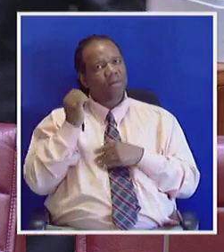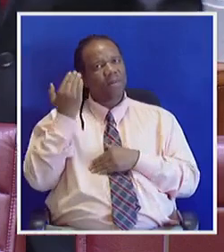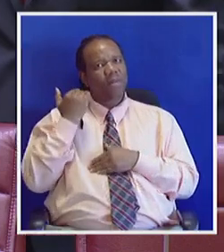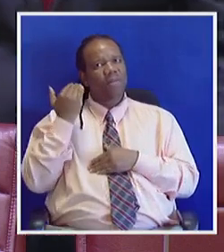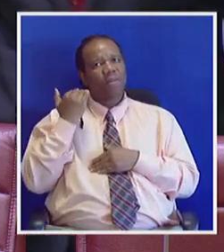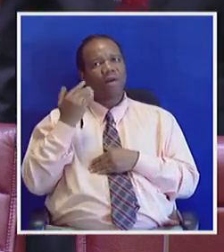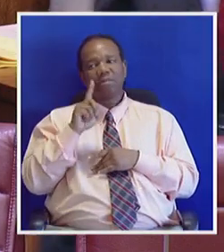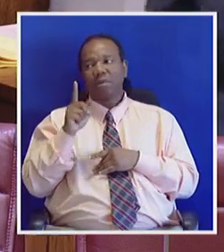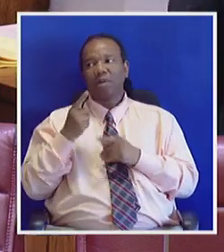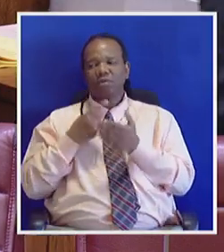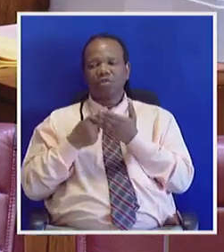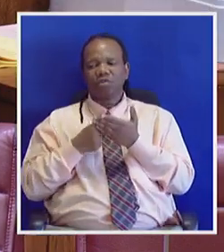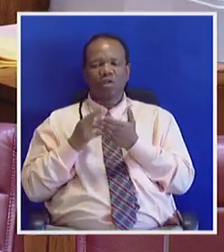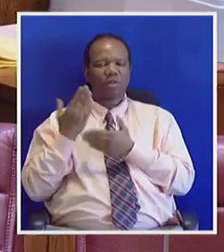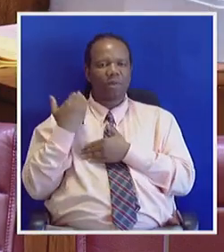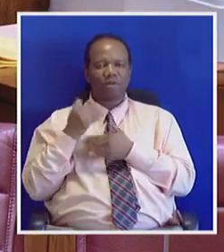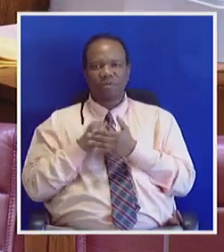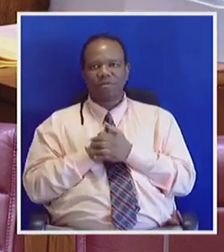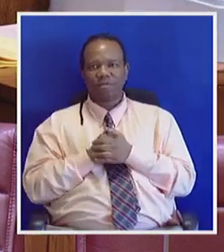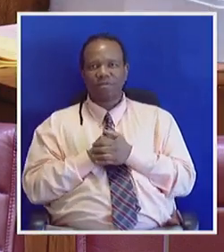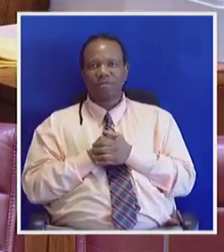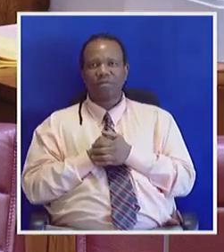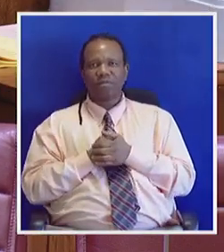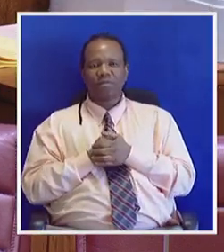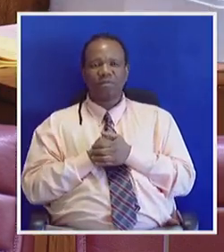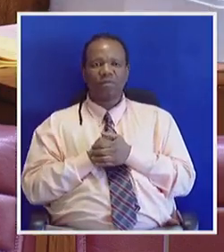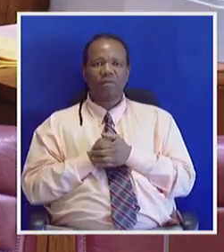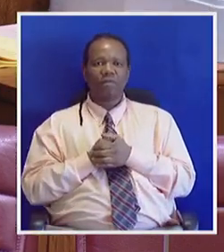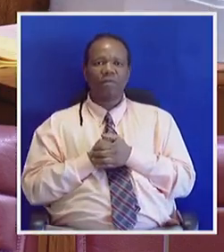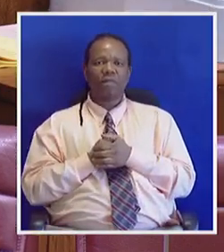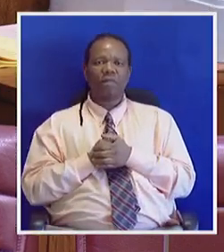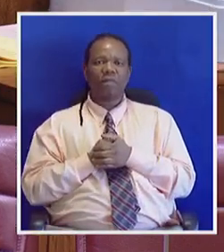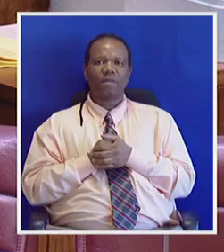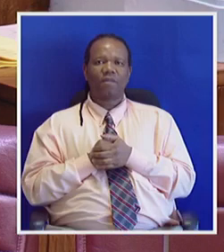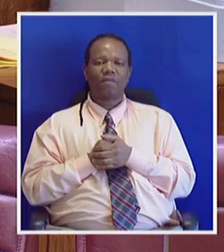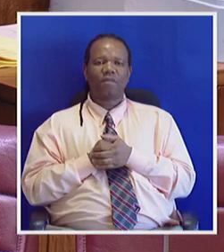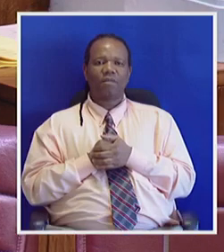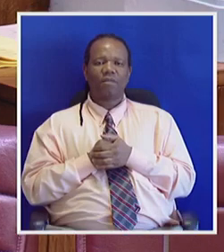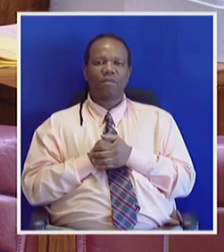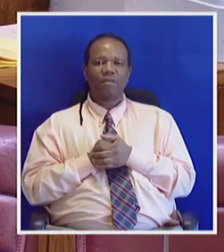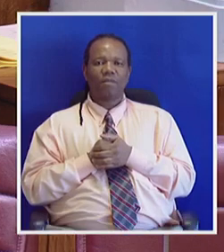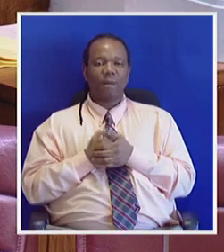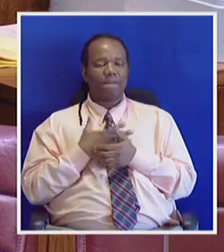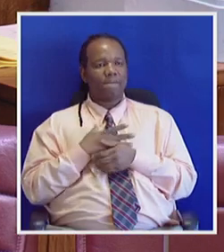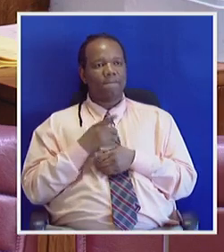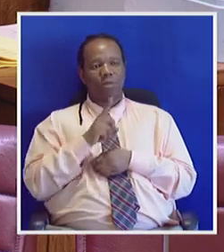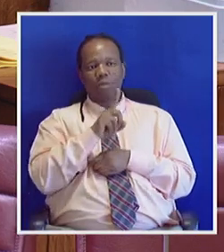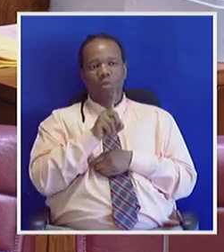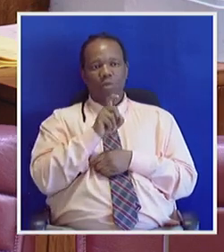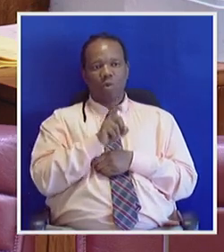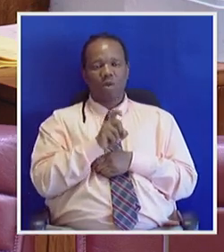but the question I would like to ask is, especially with regard, and we all of us appreciate